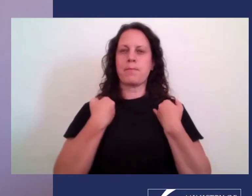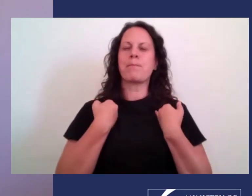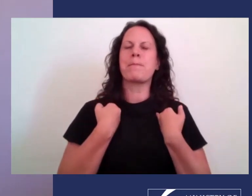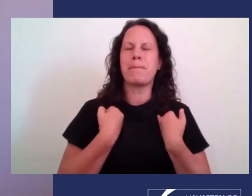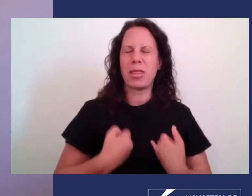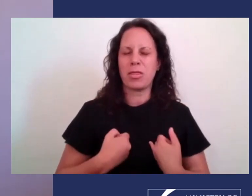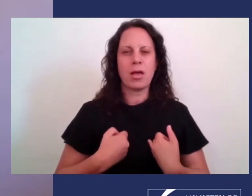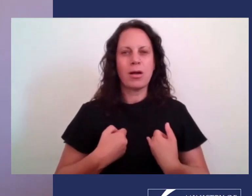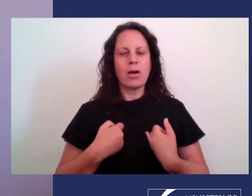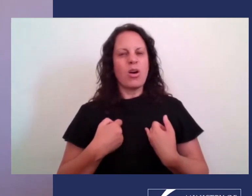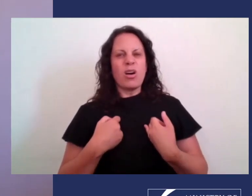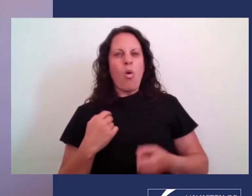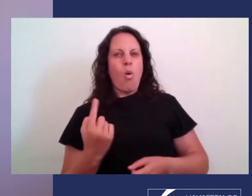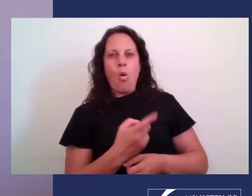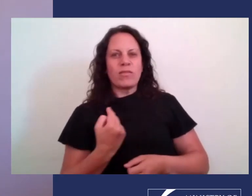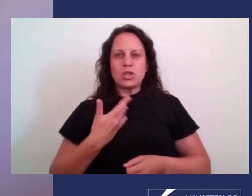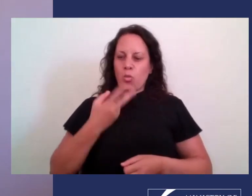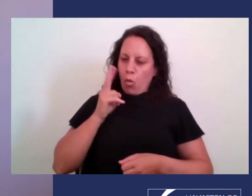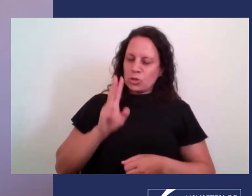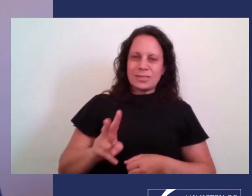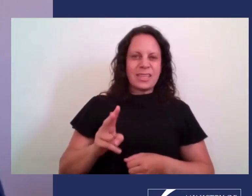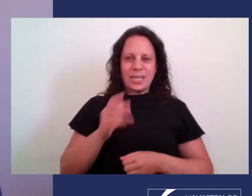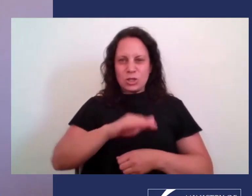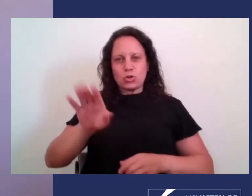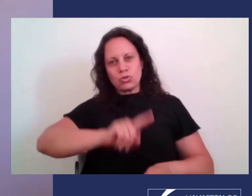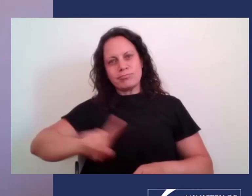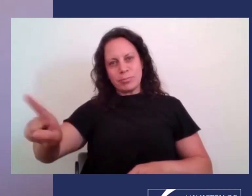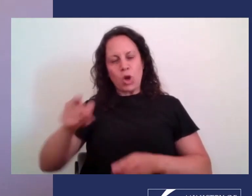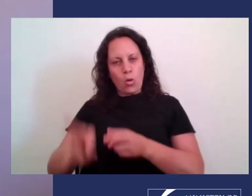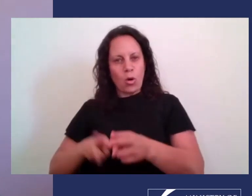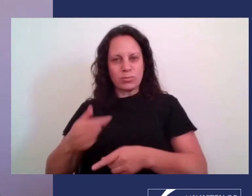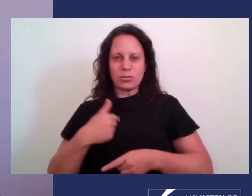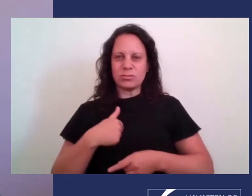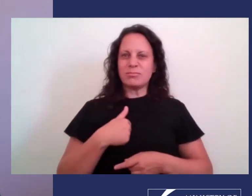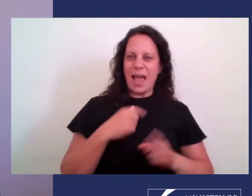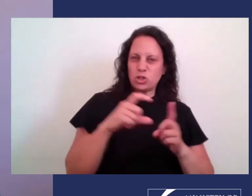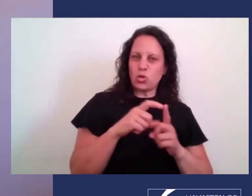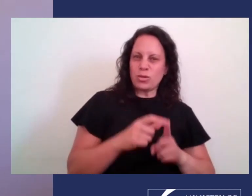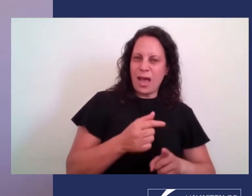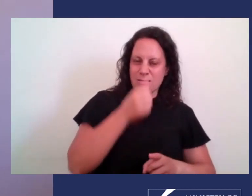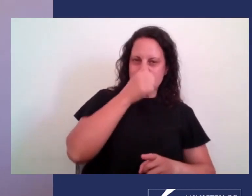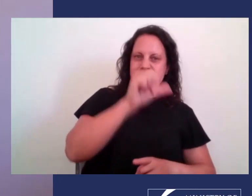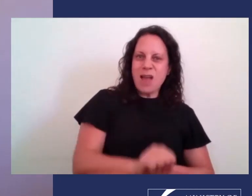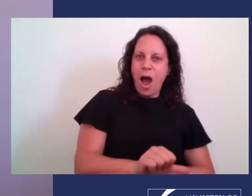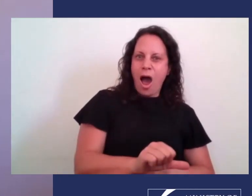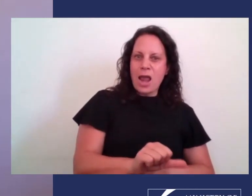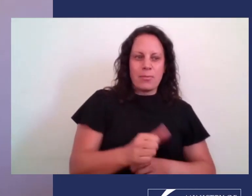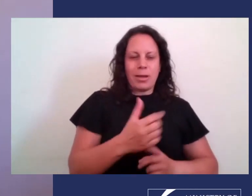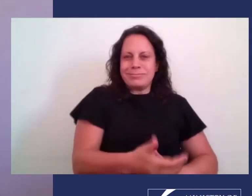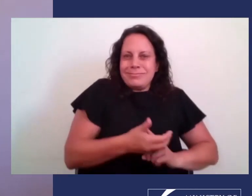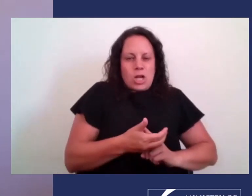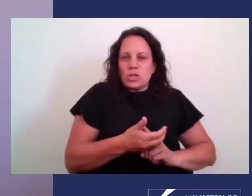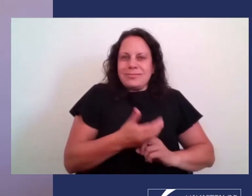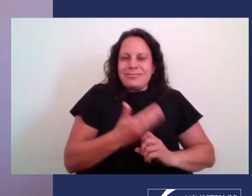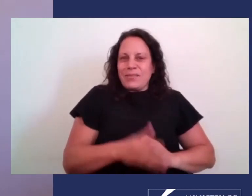in hospital. You know, I have a 9-year-old daughter, and touch wood, she's never been to hospital, and I want to keep it that way. So when I made the